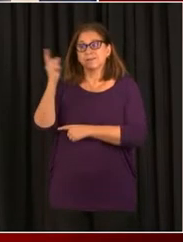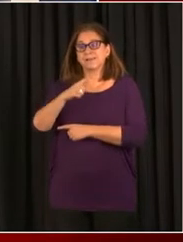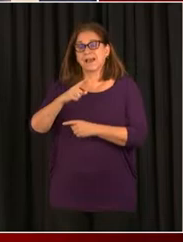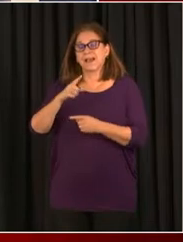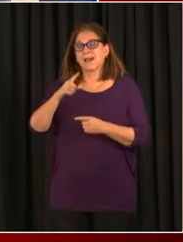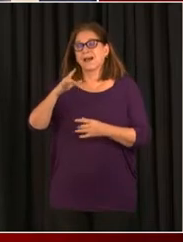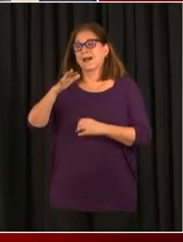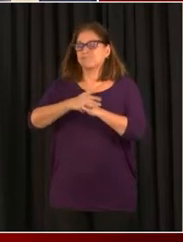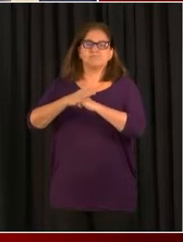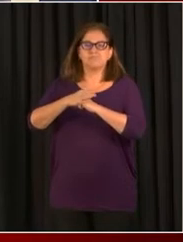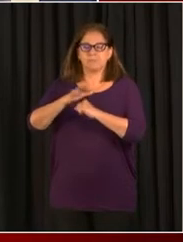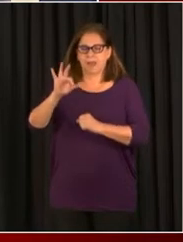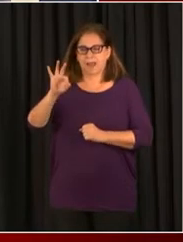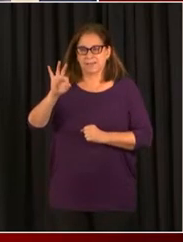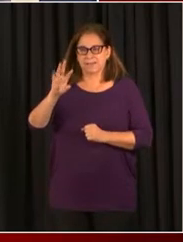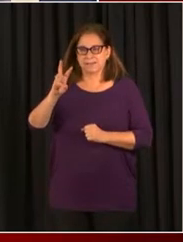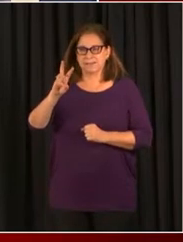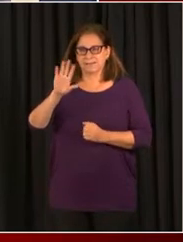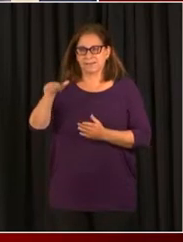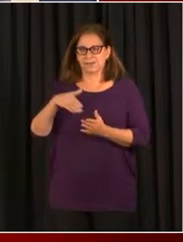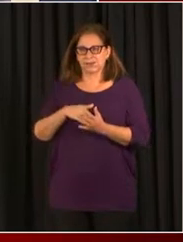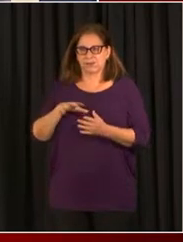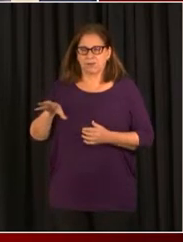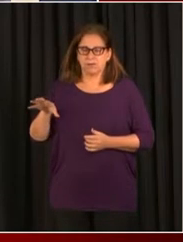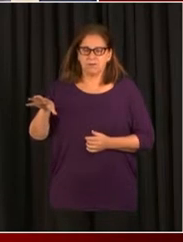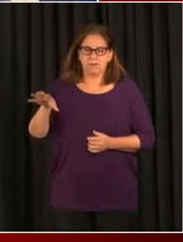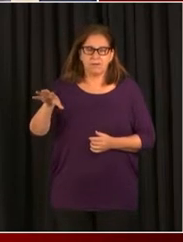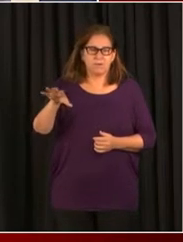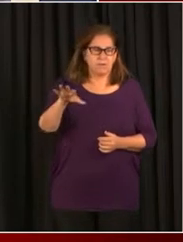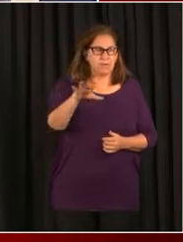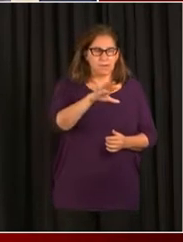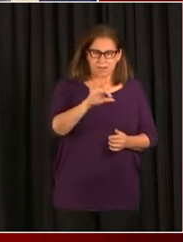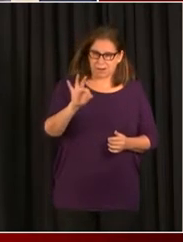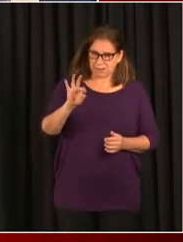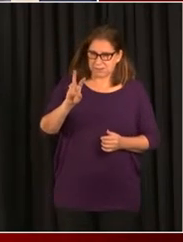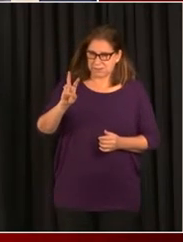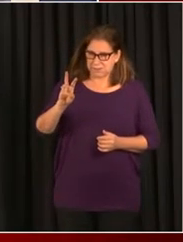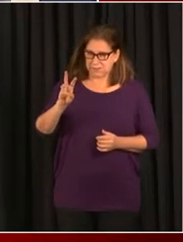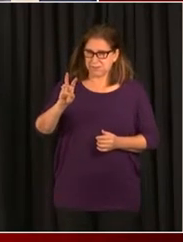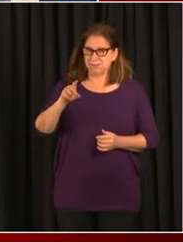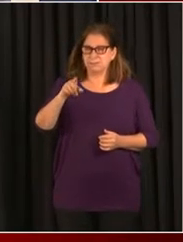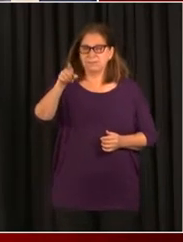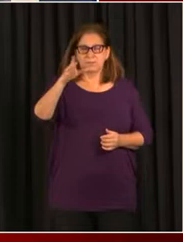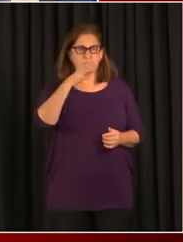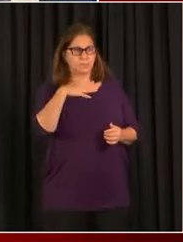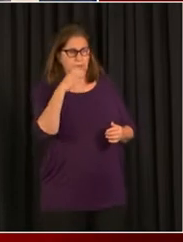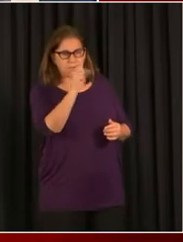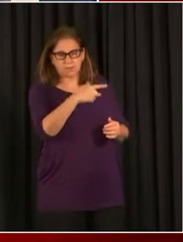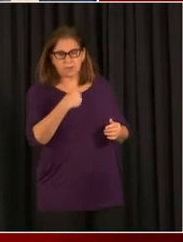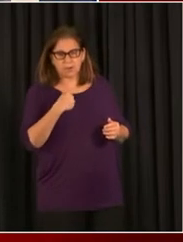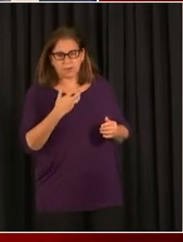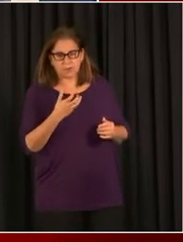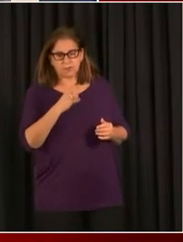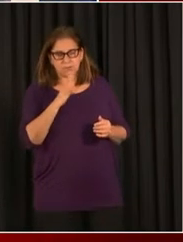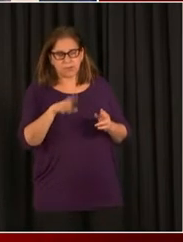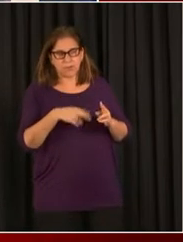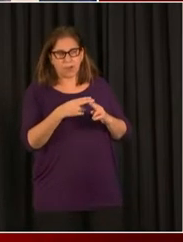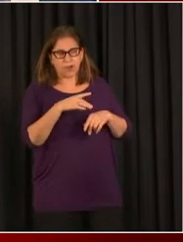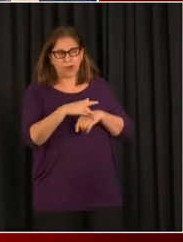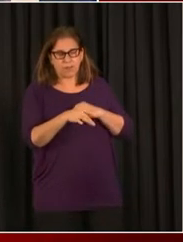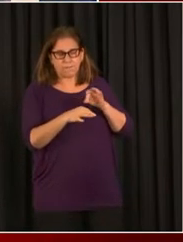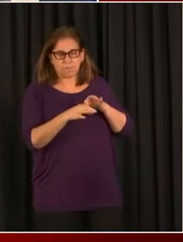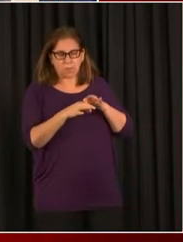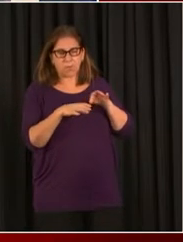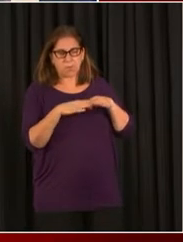Yes. To follow up on that, this morning Maryland opened their early voting with some long lines. People were in line at 5 a.m. Are